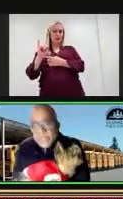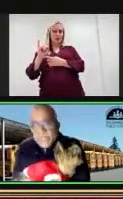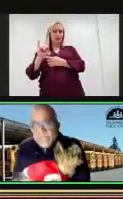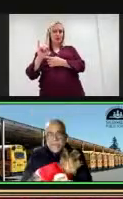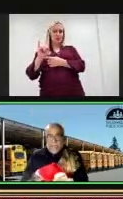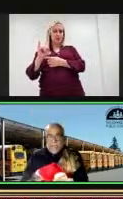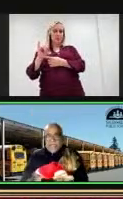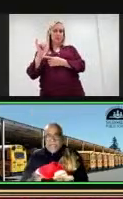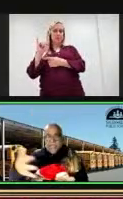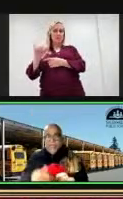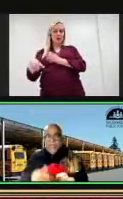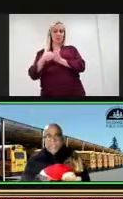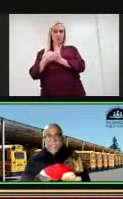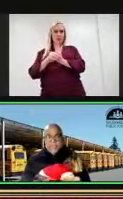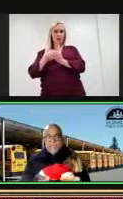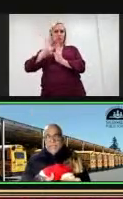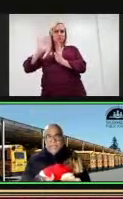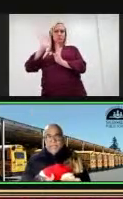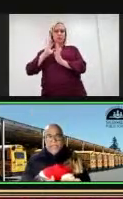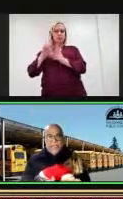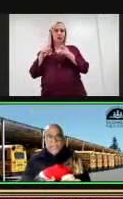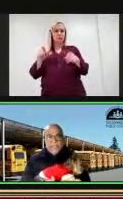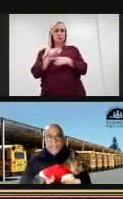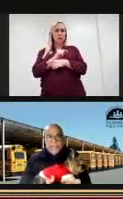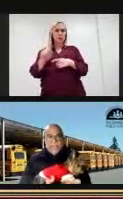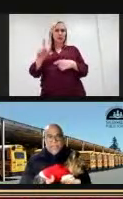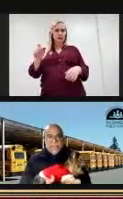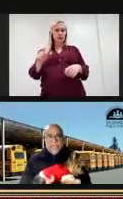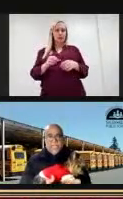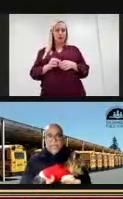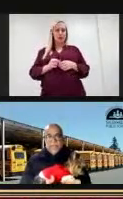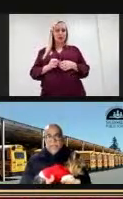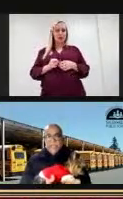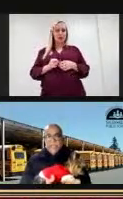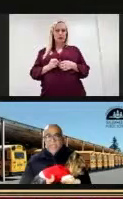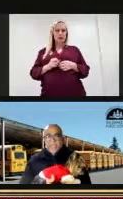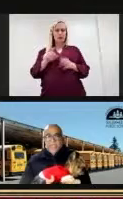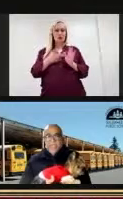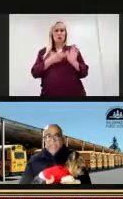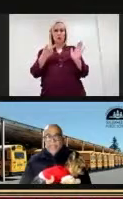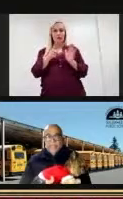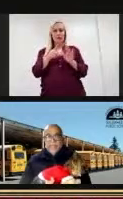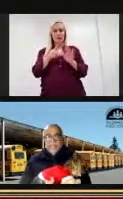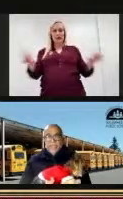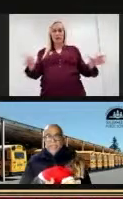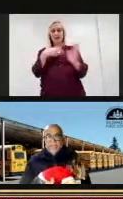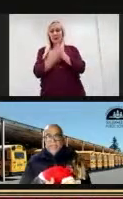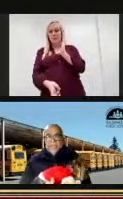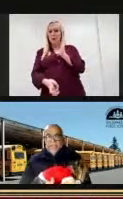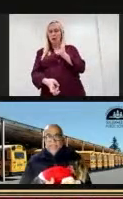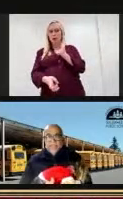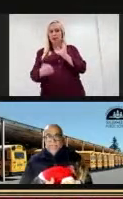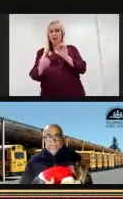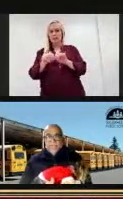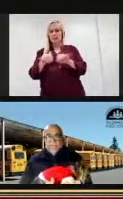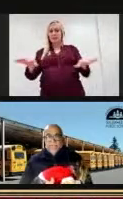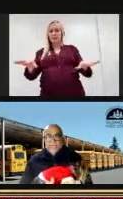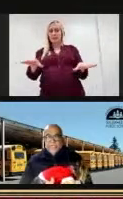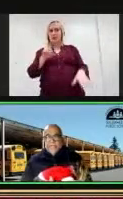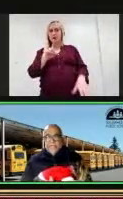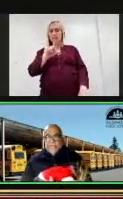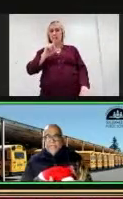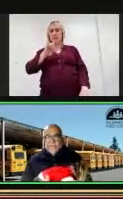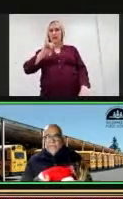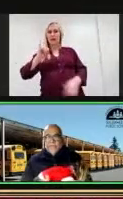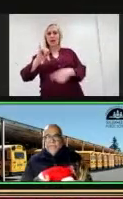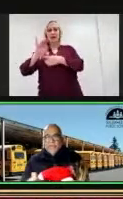book explained to us during the training, mm-hmm. dual language immersion expansion, because that's